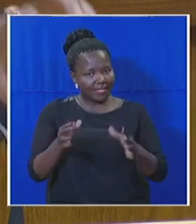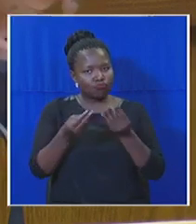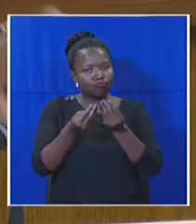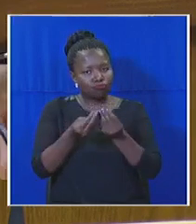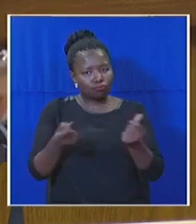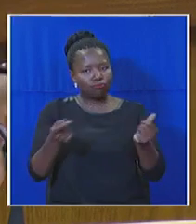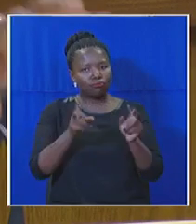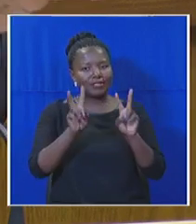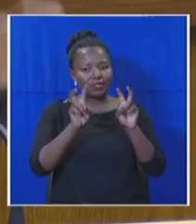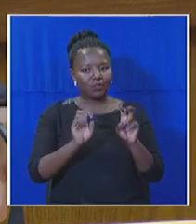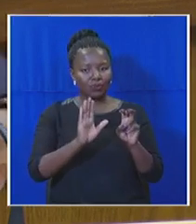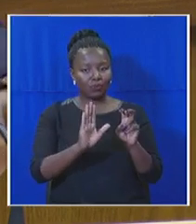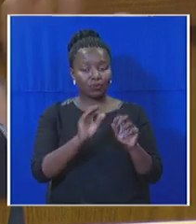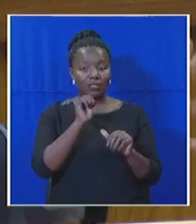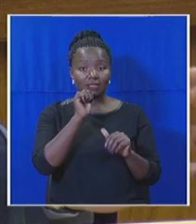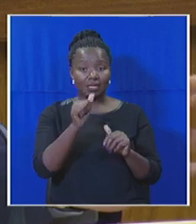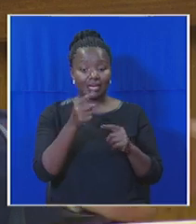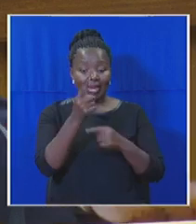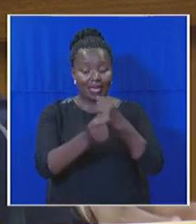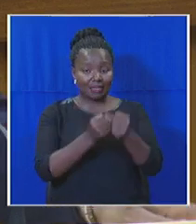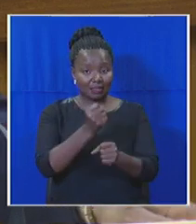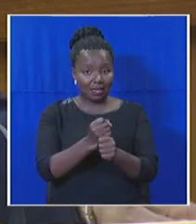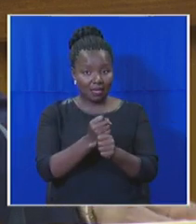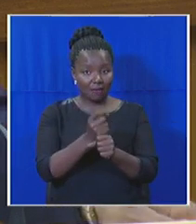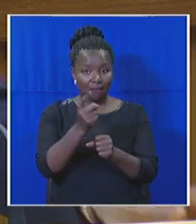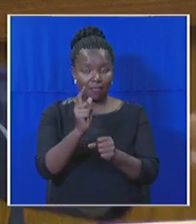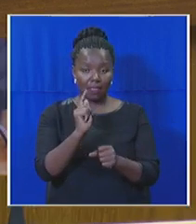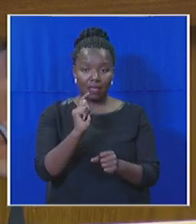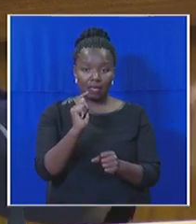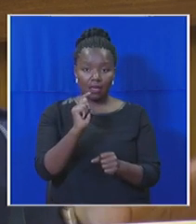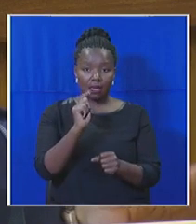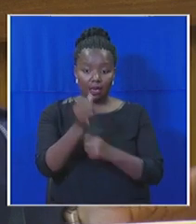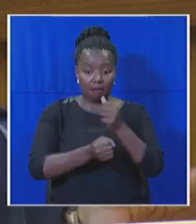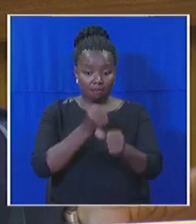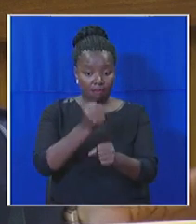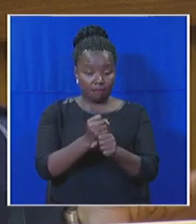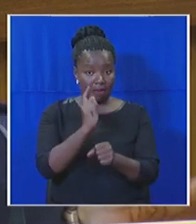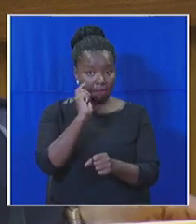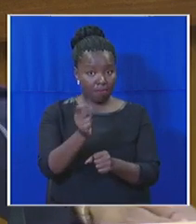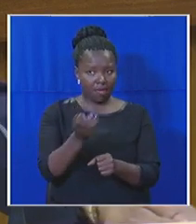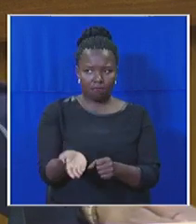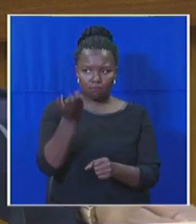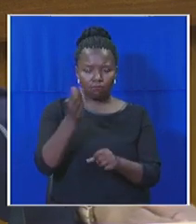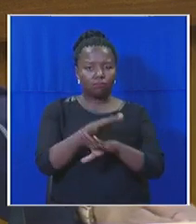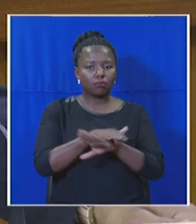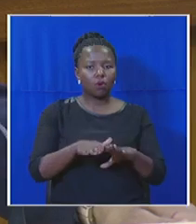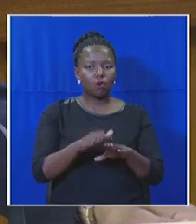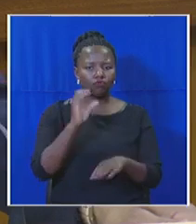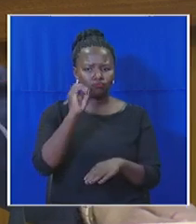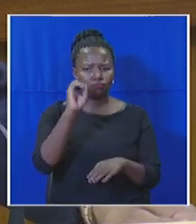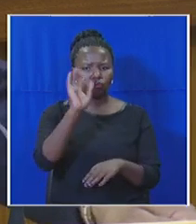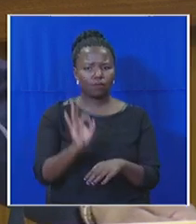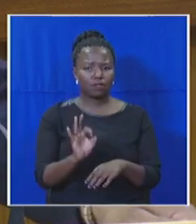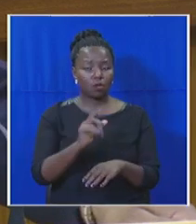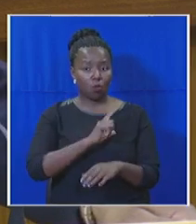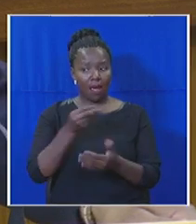of ensuring that there is zero rise in the fees will not arise because there will be money to pay